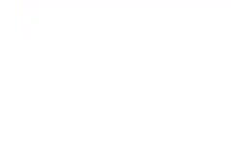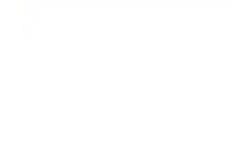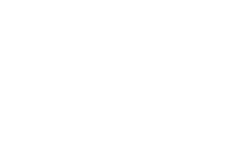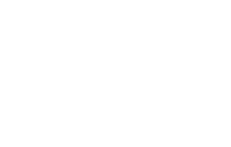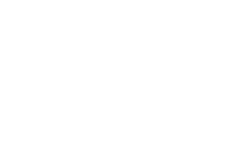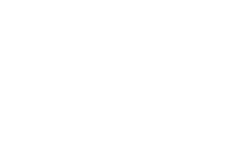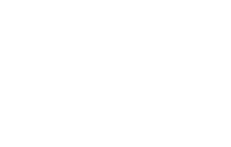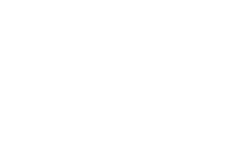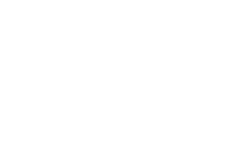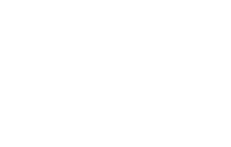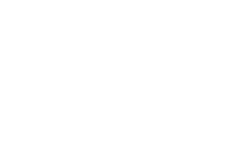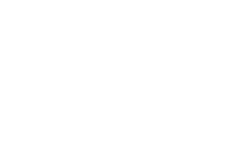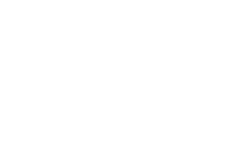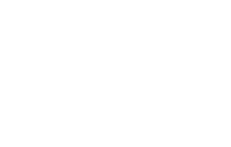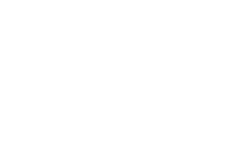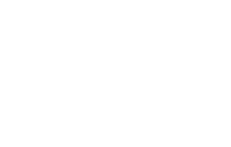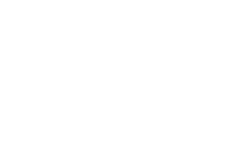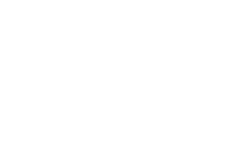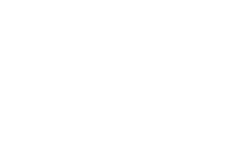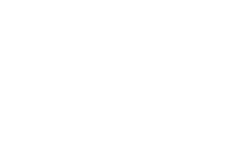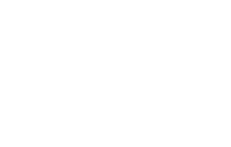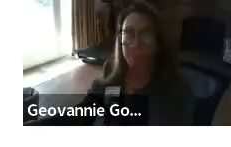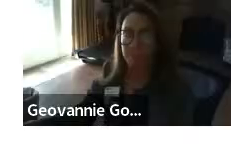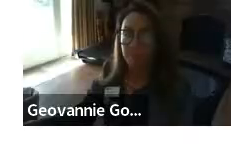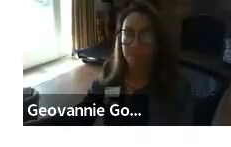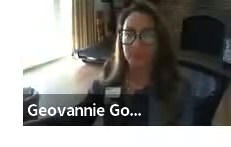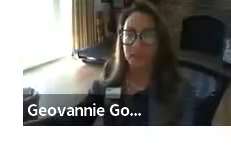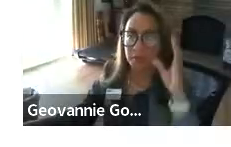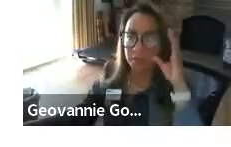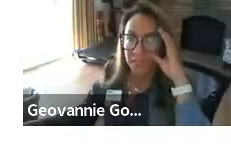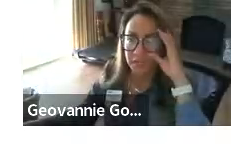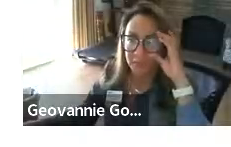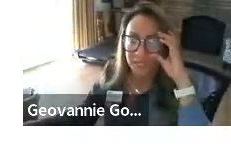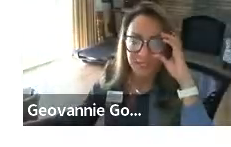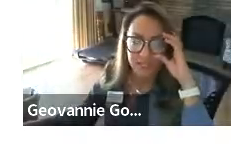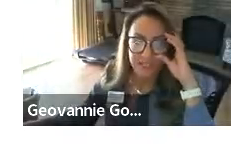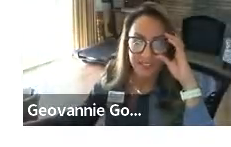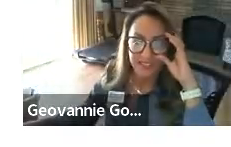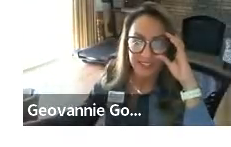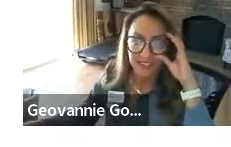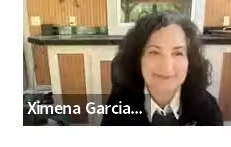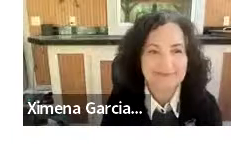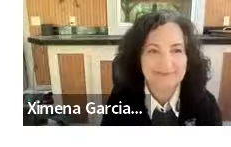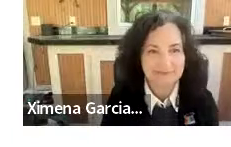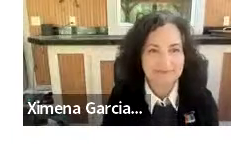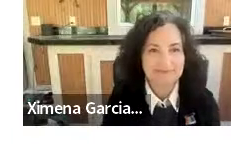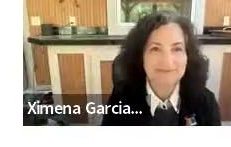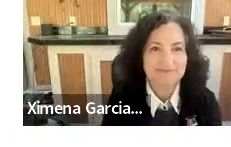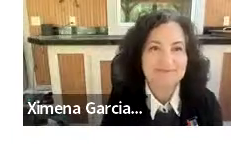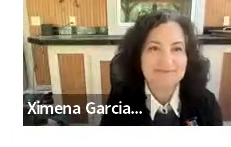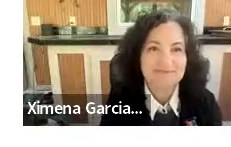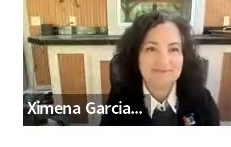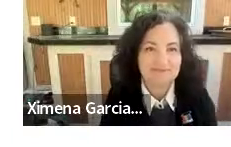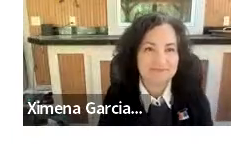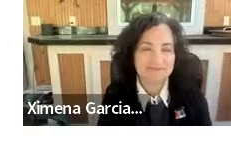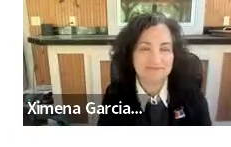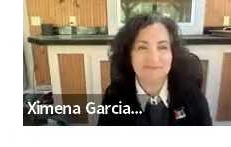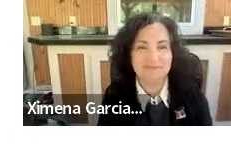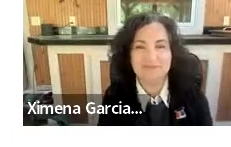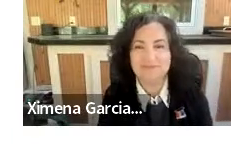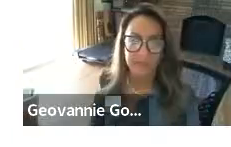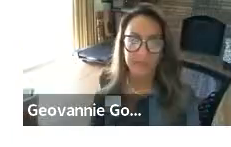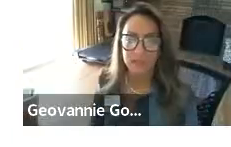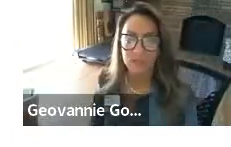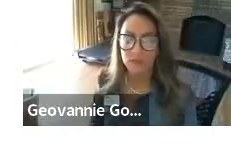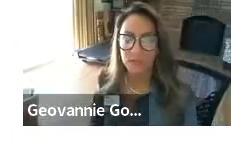I do have a quick question. Can everybody hear me? Yes. Yes, okay. Becky,